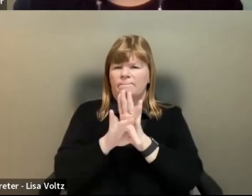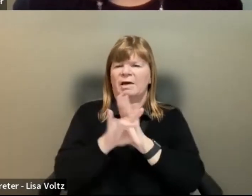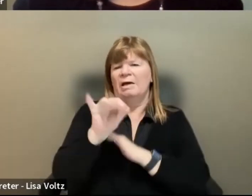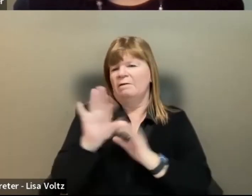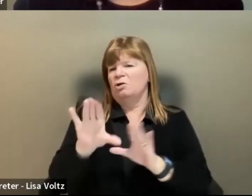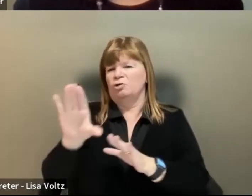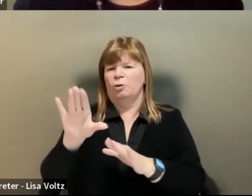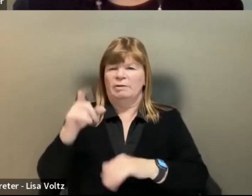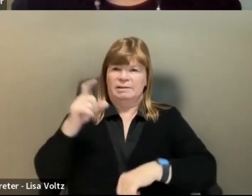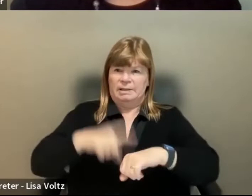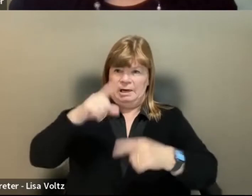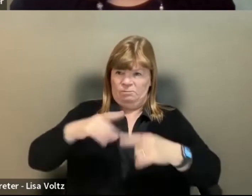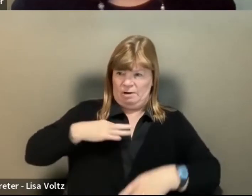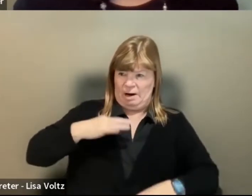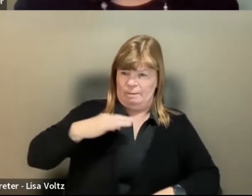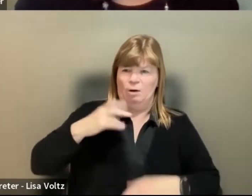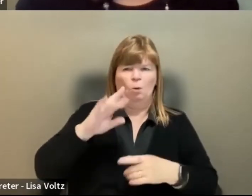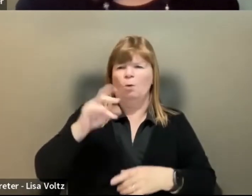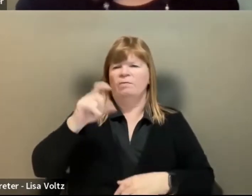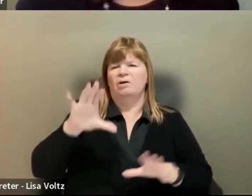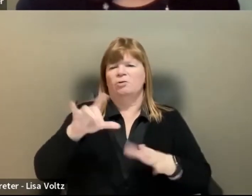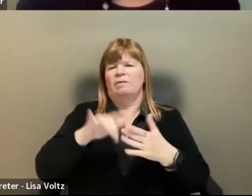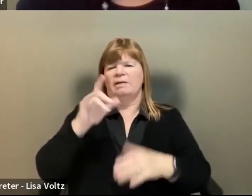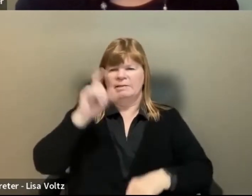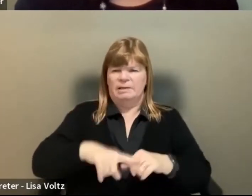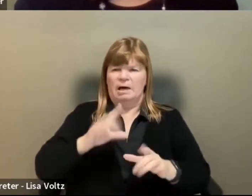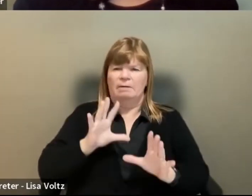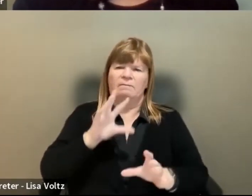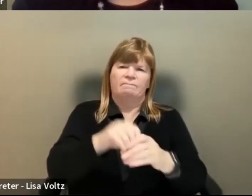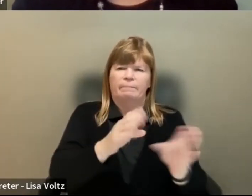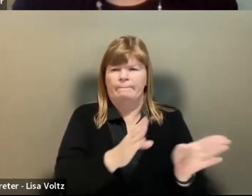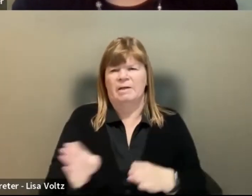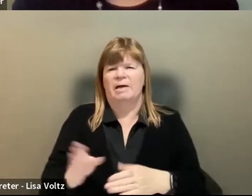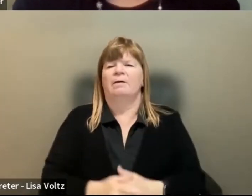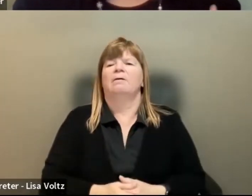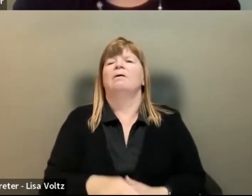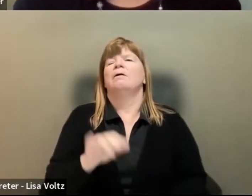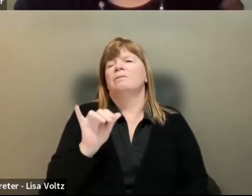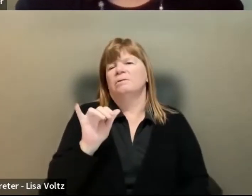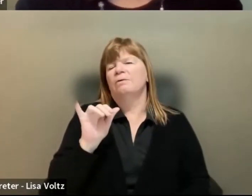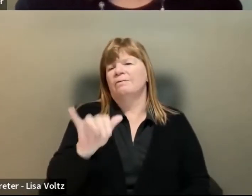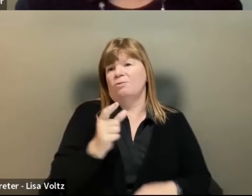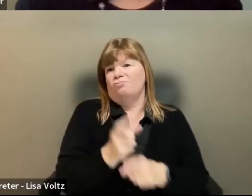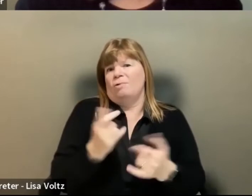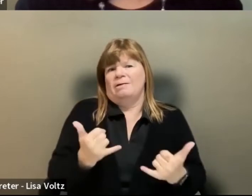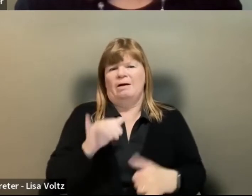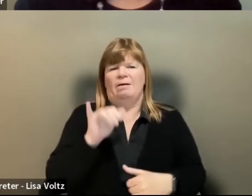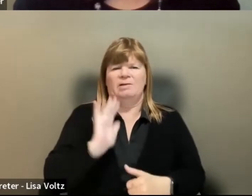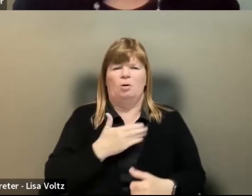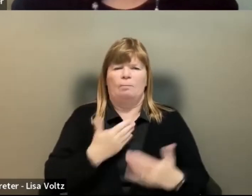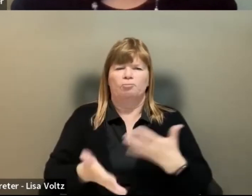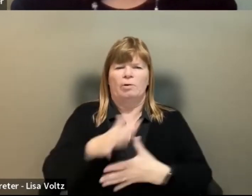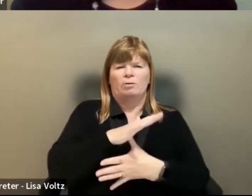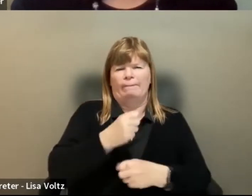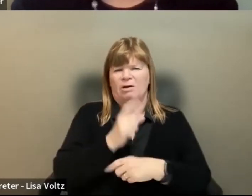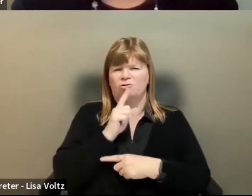at point of application or they do it at point of intervention or plan. So that is right now, that is our priority, making sure that